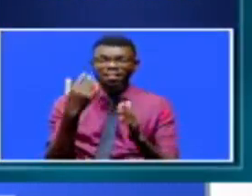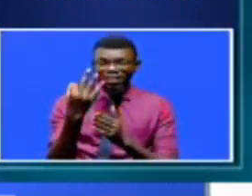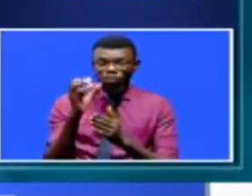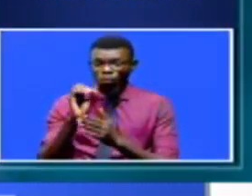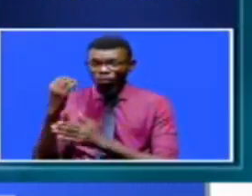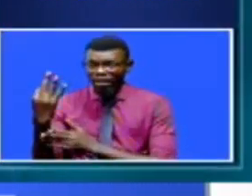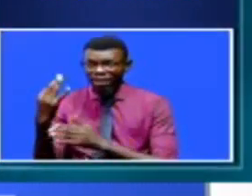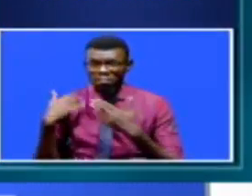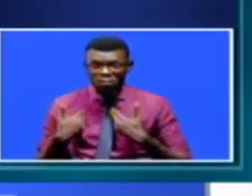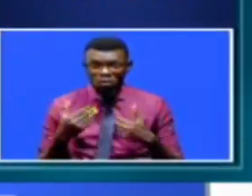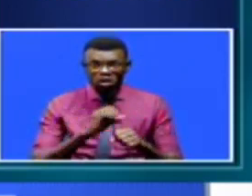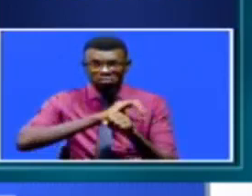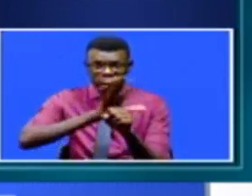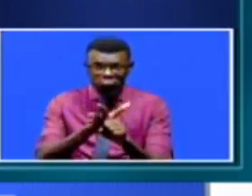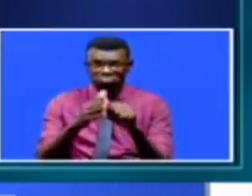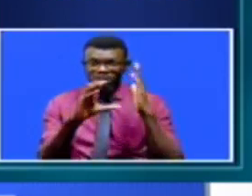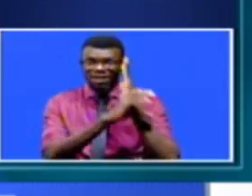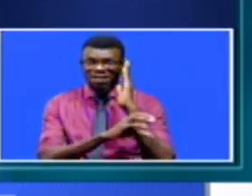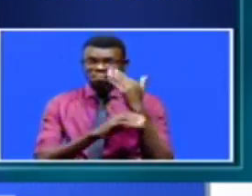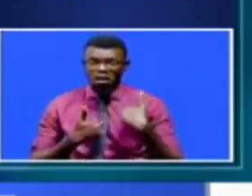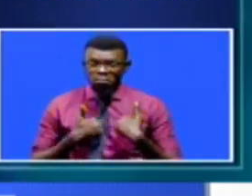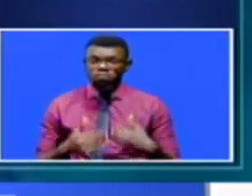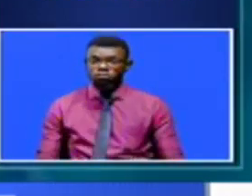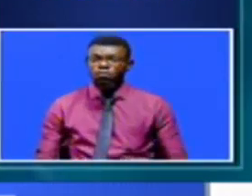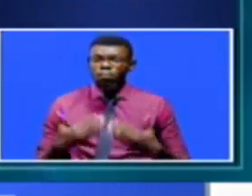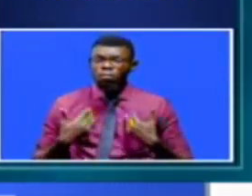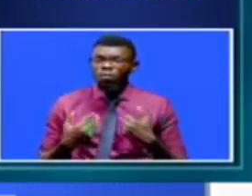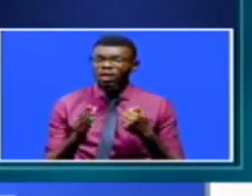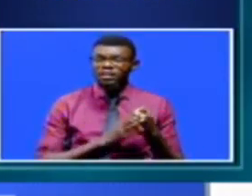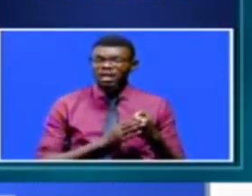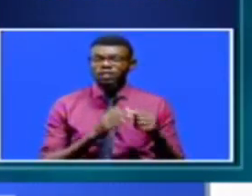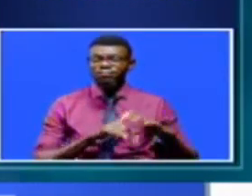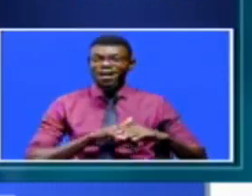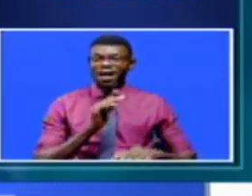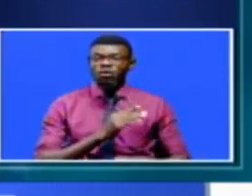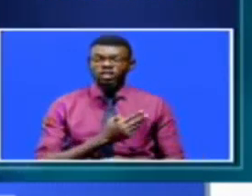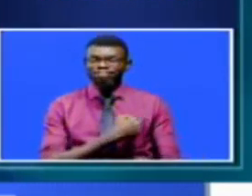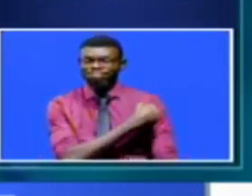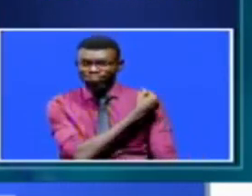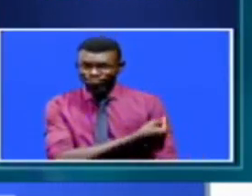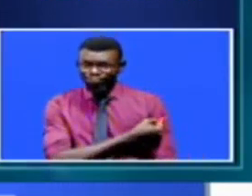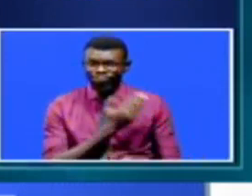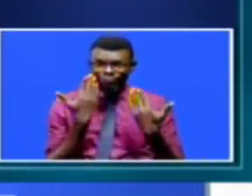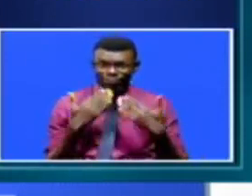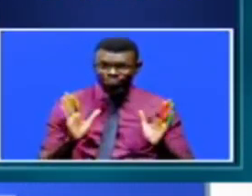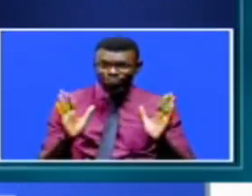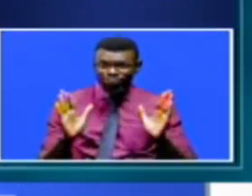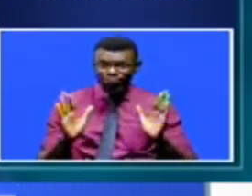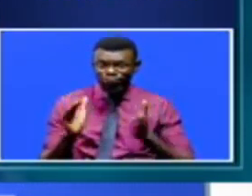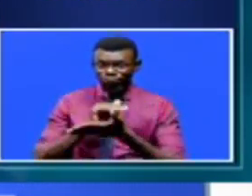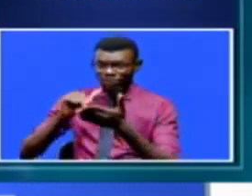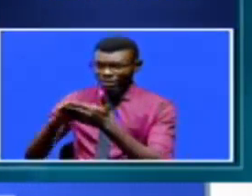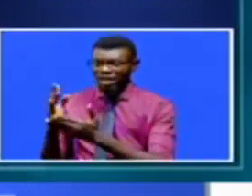the number of COVID-19 cases in the country. 9 patients have been discharged from isolation centers after